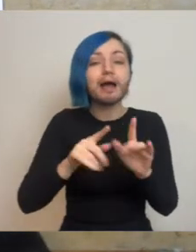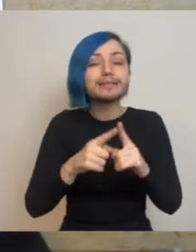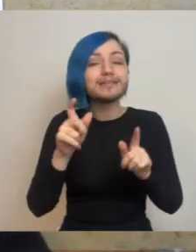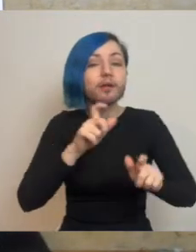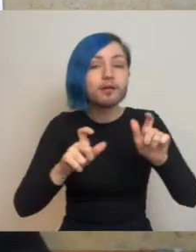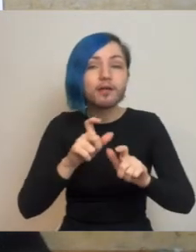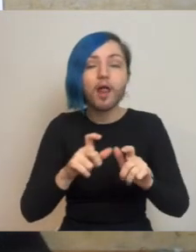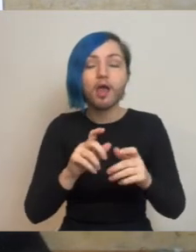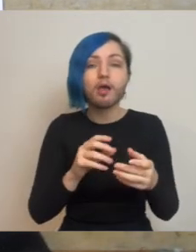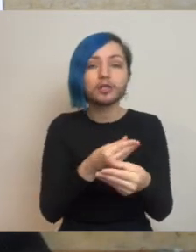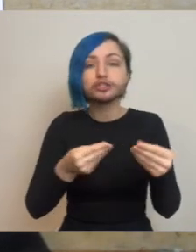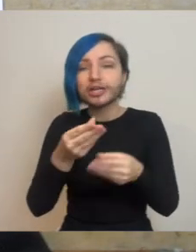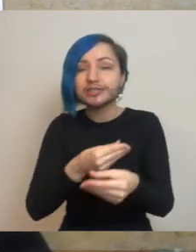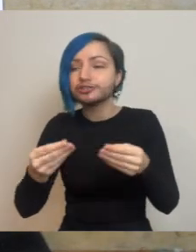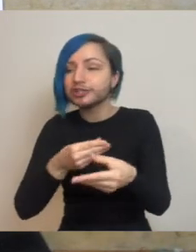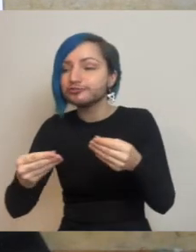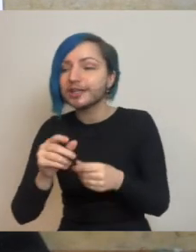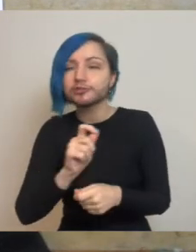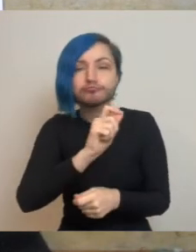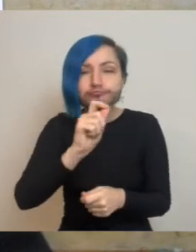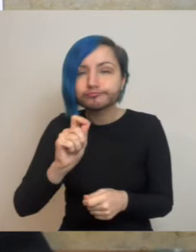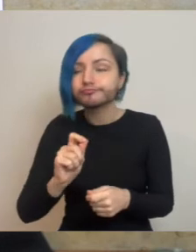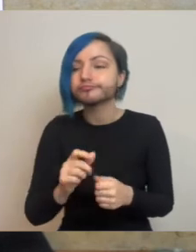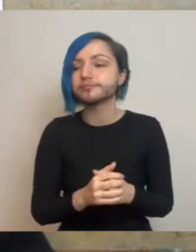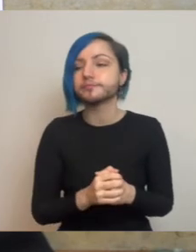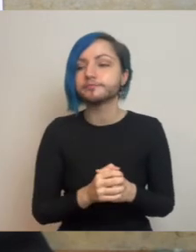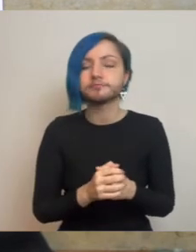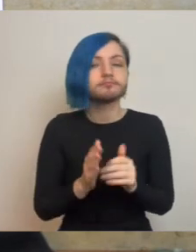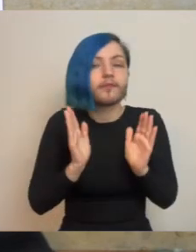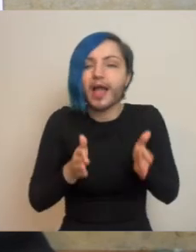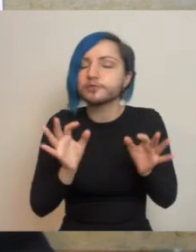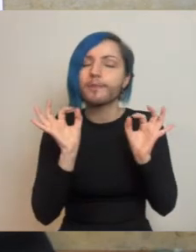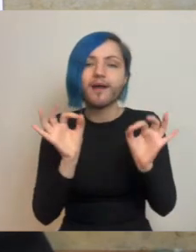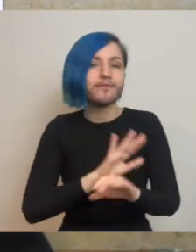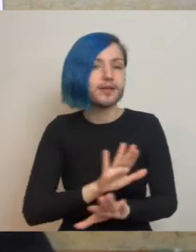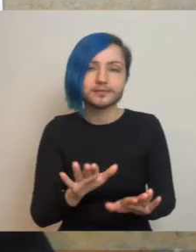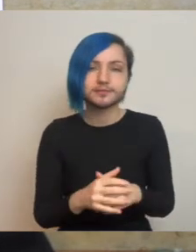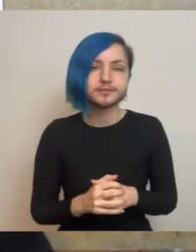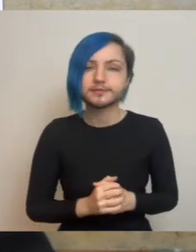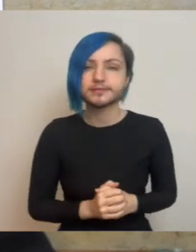colors, switching. Okay, it doesn't have to be perfect.